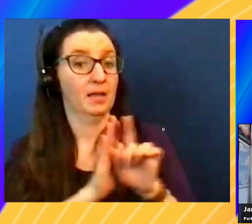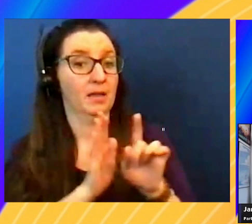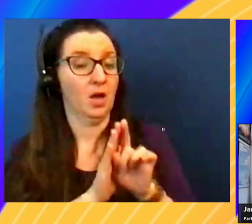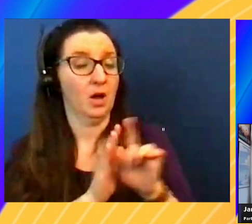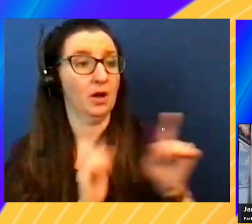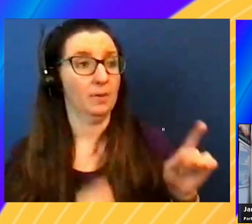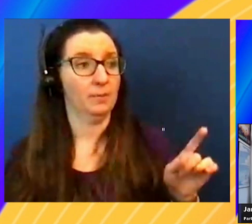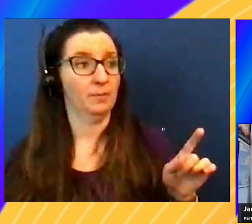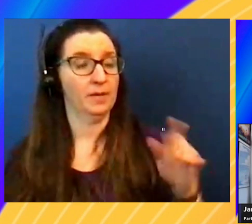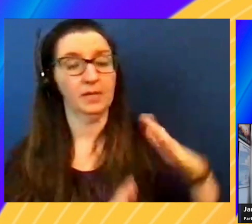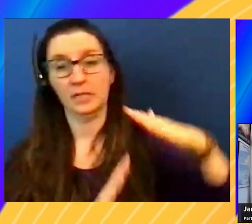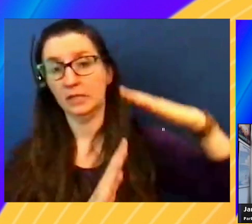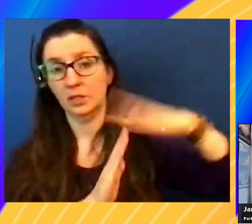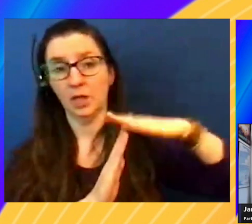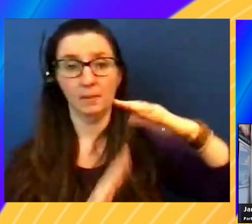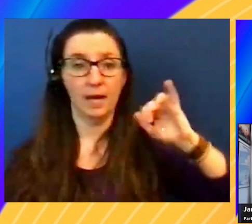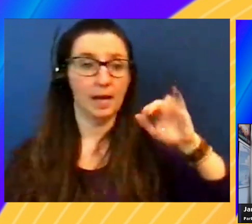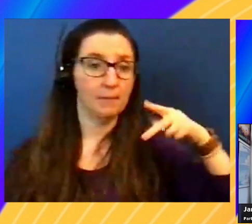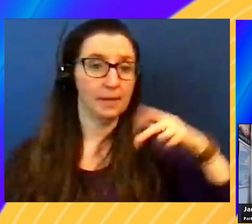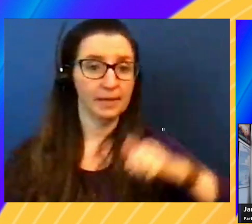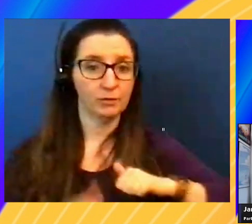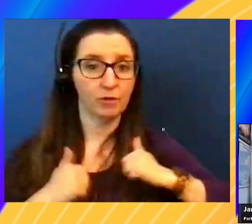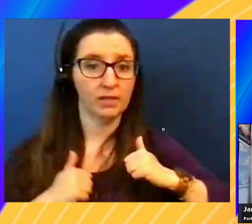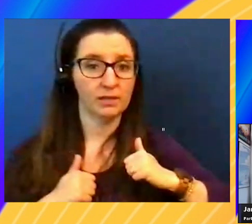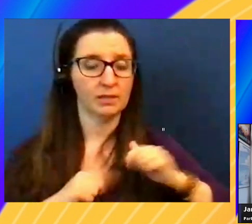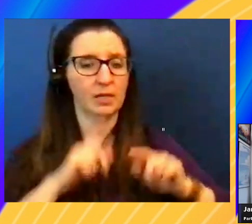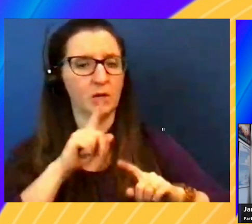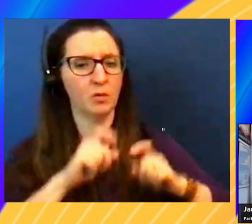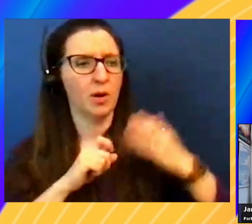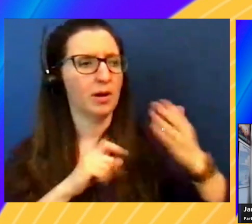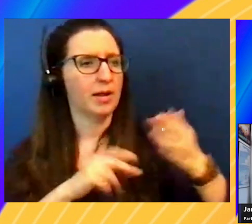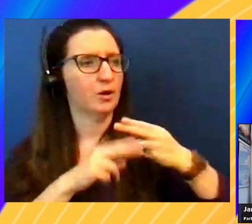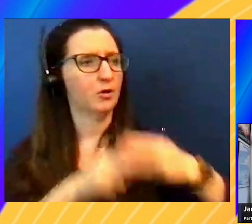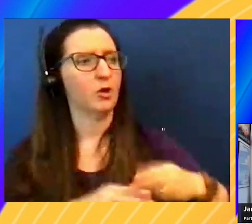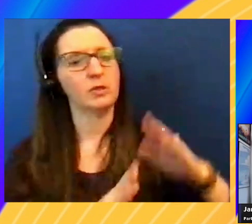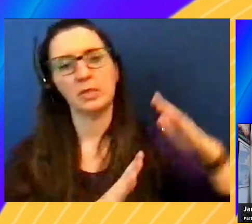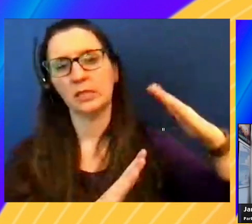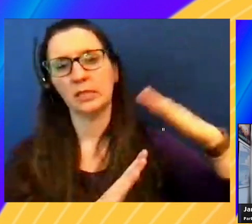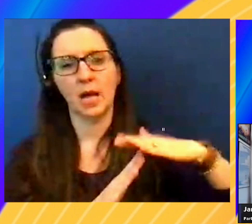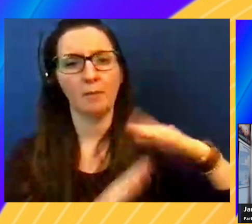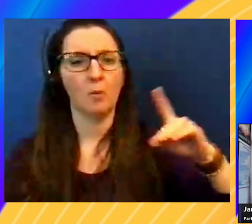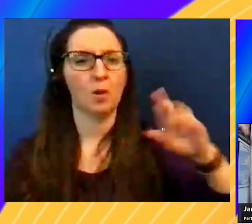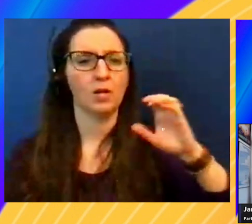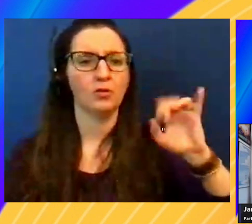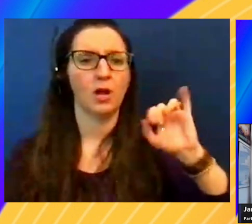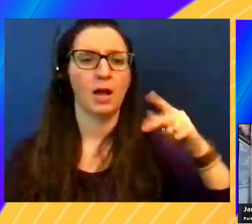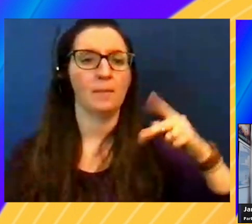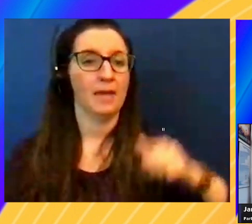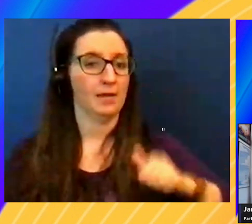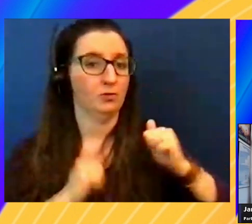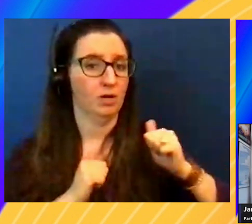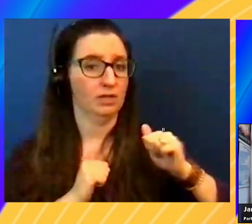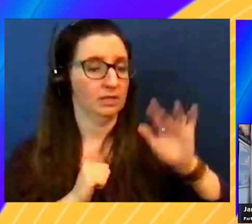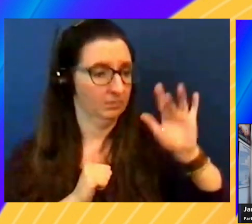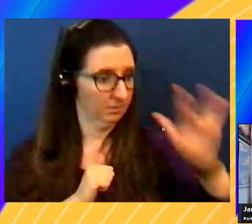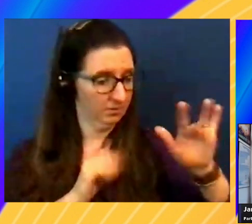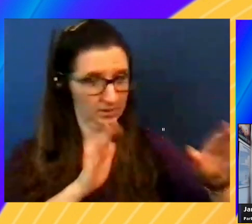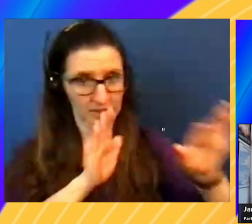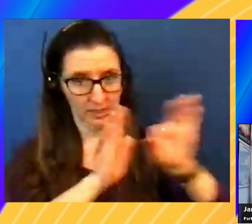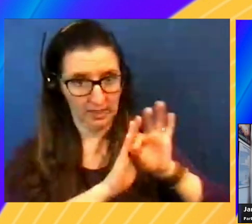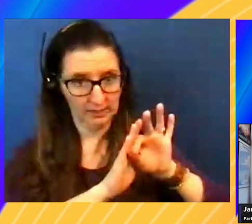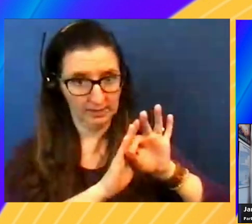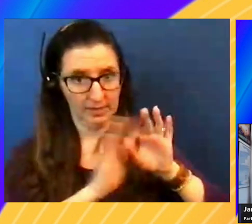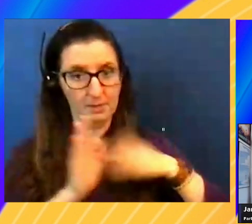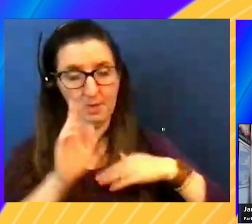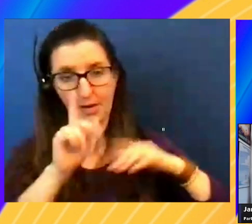IP addresses. So I have a query here to pull the top 100 IP addresses. If I select it, then my query is filled in